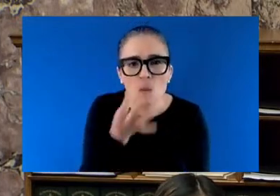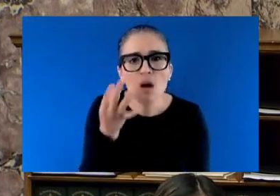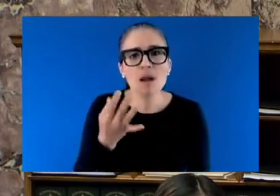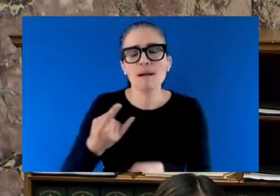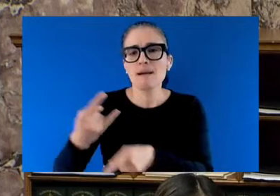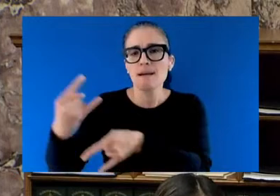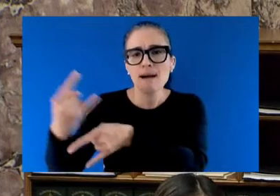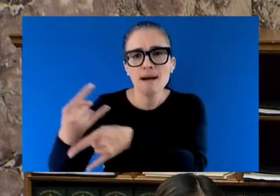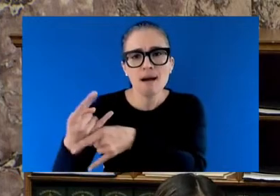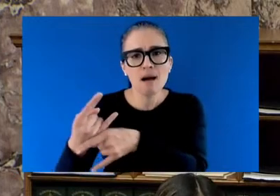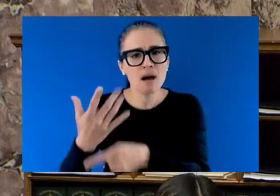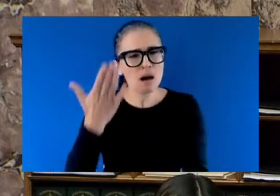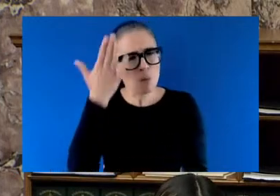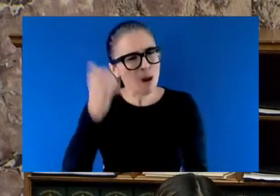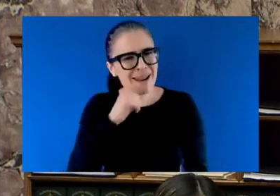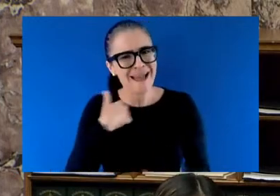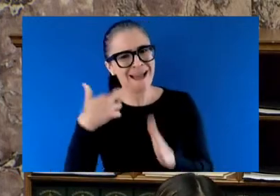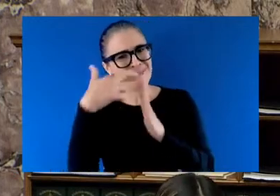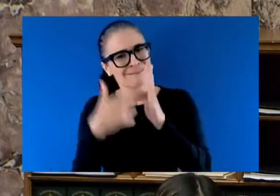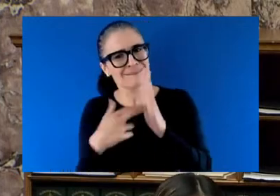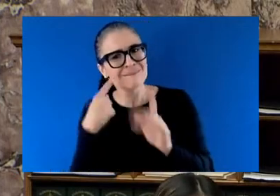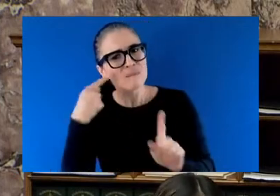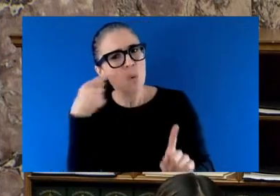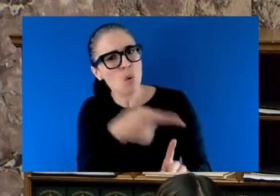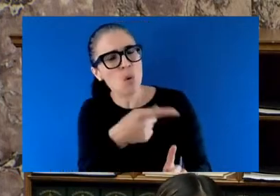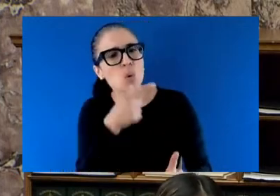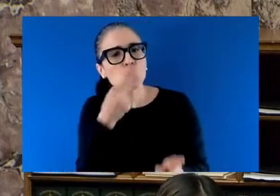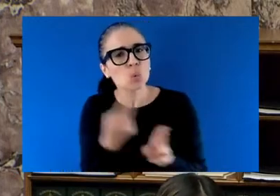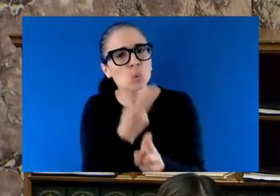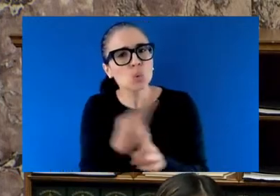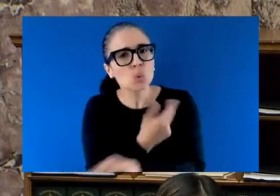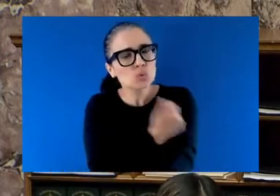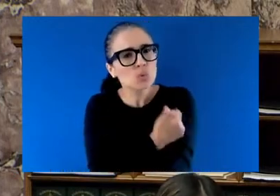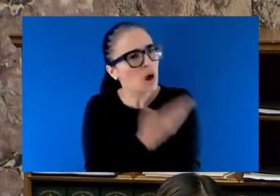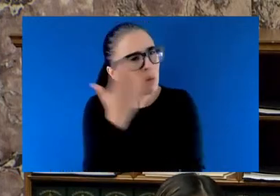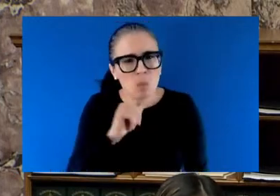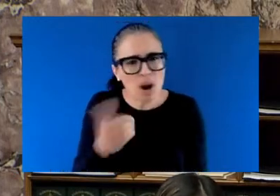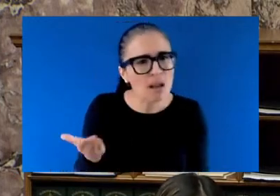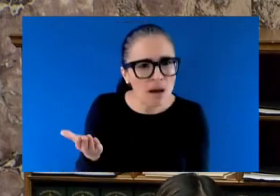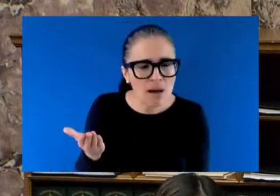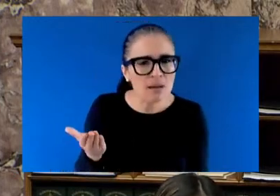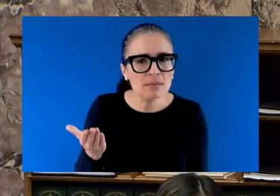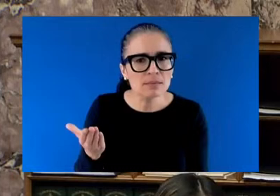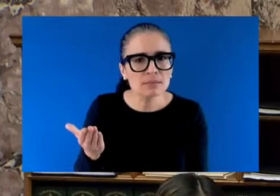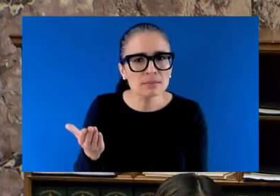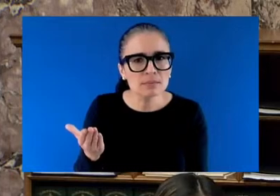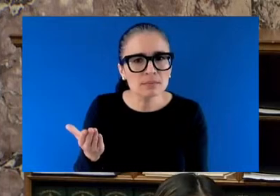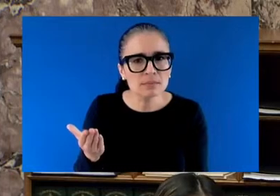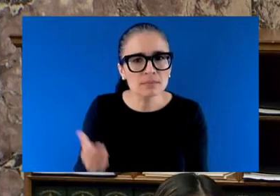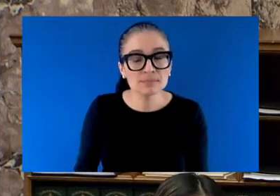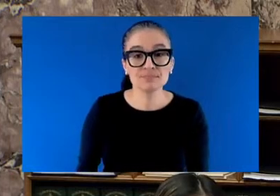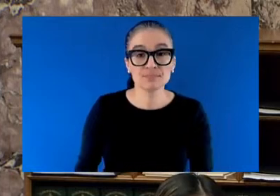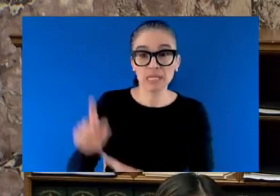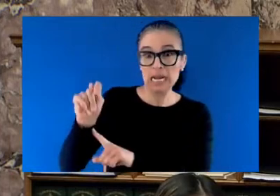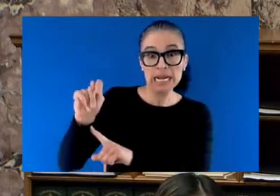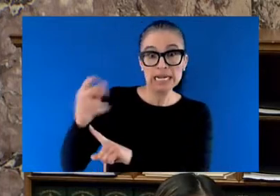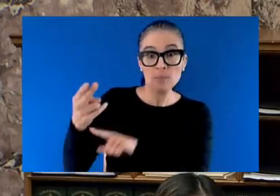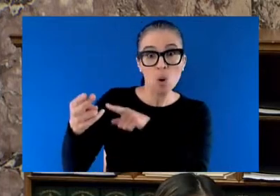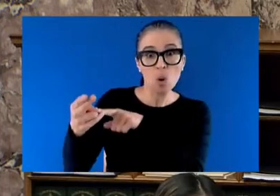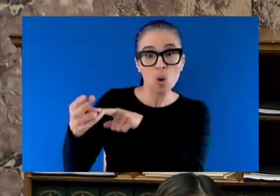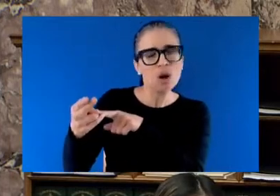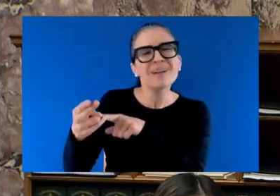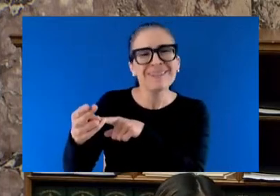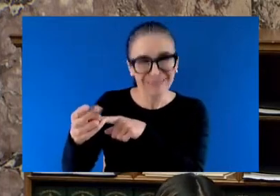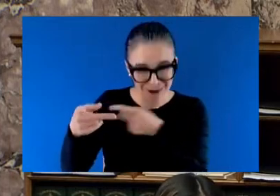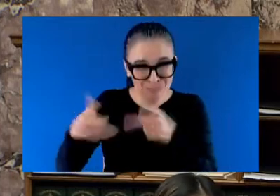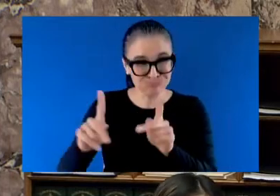people use illicit substances, Honourable Speaker. And guess what? A Tim Hortons is not one of them. A business is not one of them, Honourable Speaker.